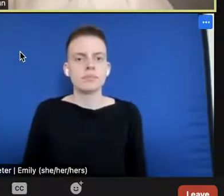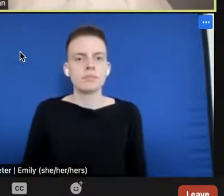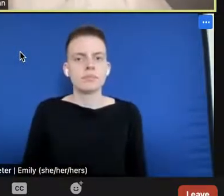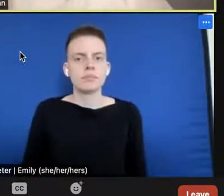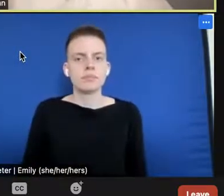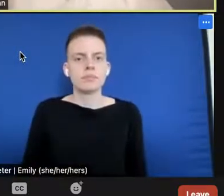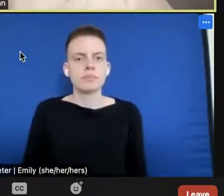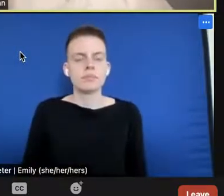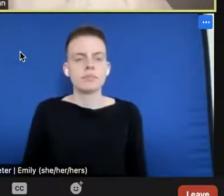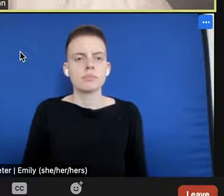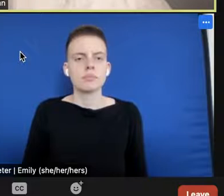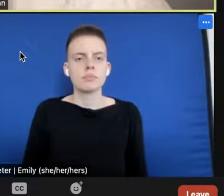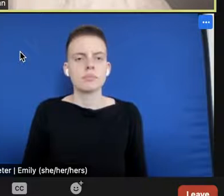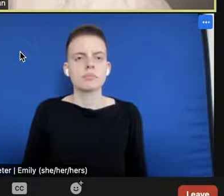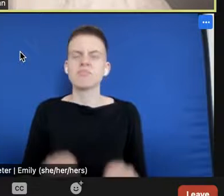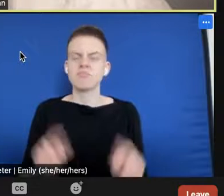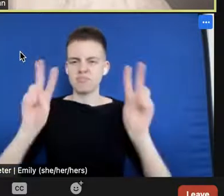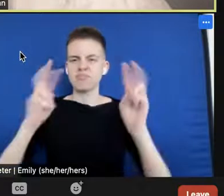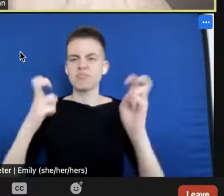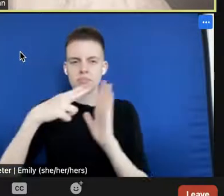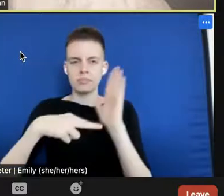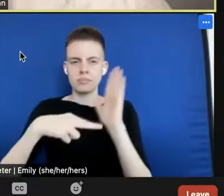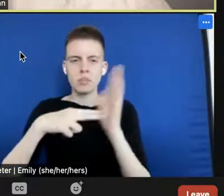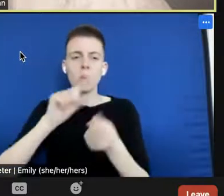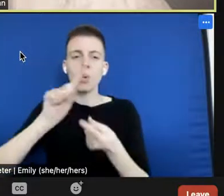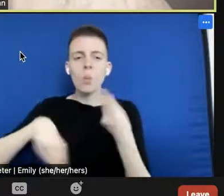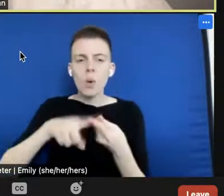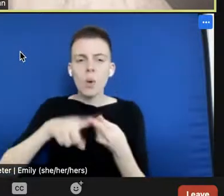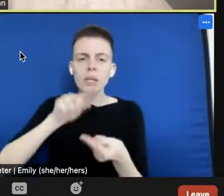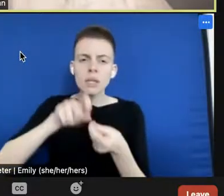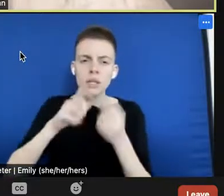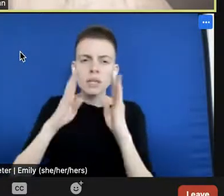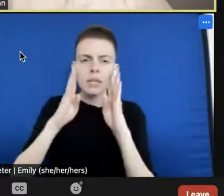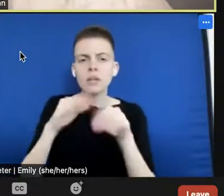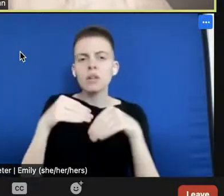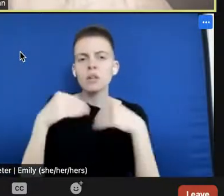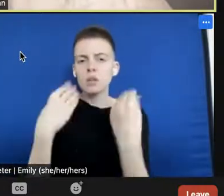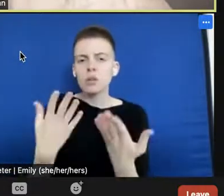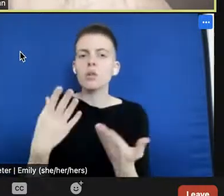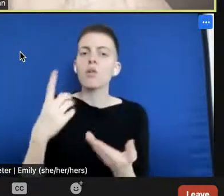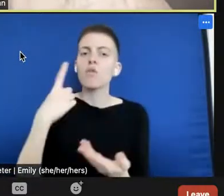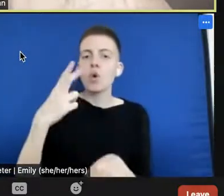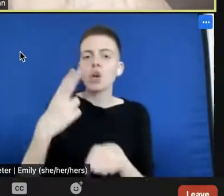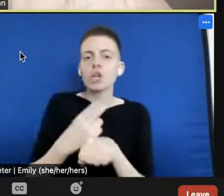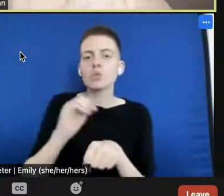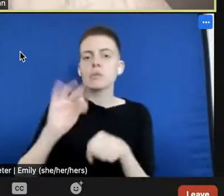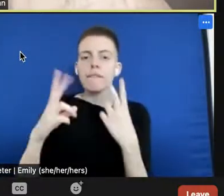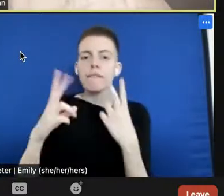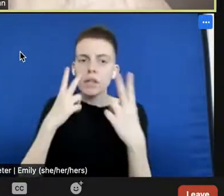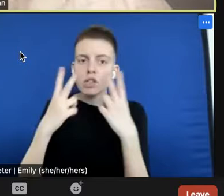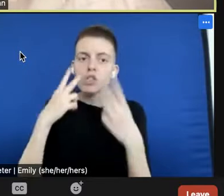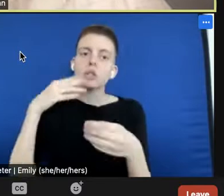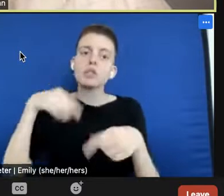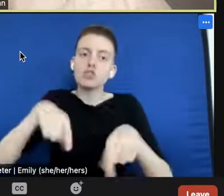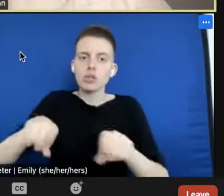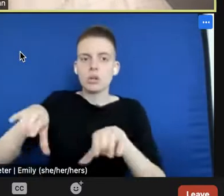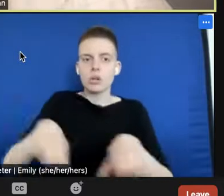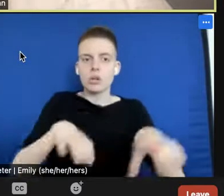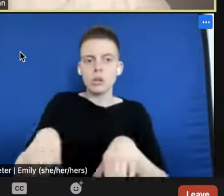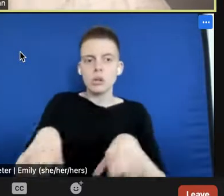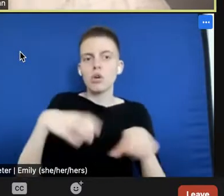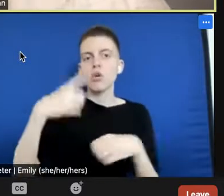So when specific attention is given to the use of vision in activities for children with CVI and multiple disabilities or challenges, this is not my